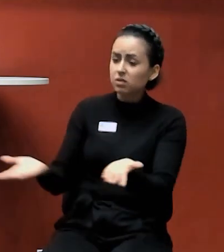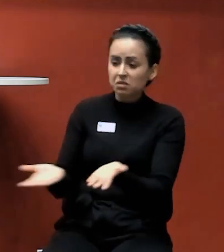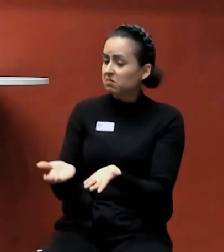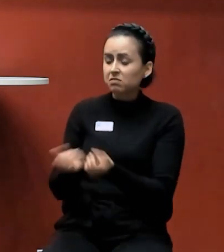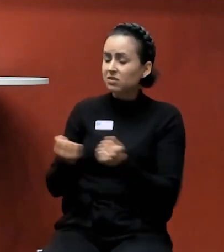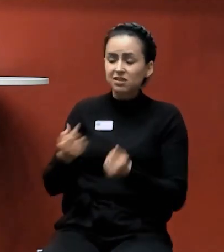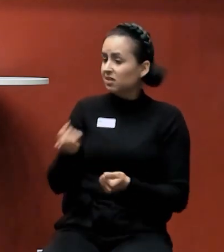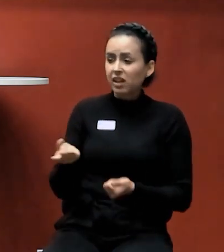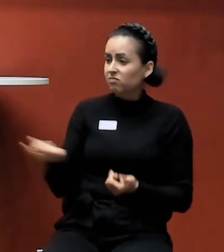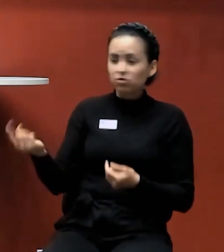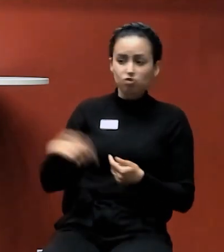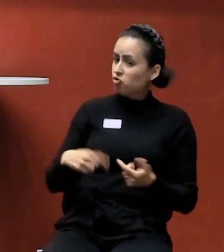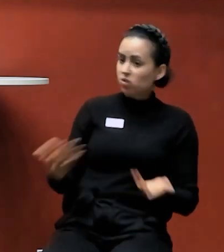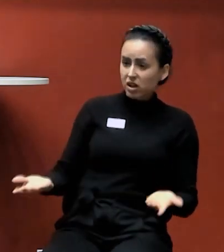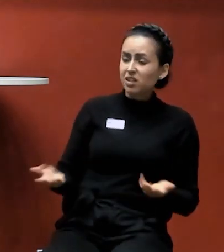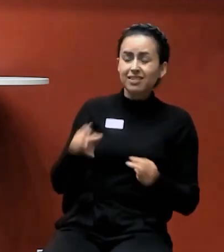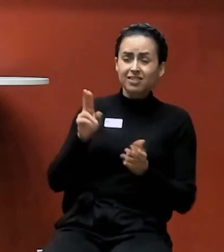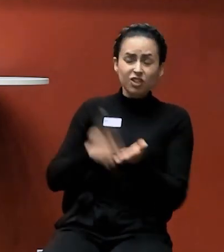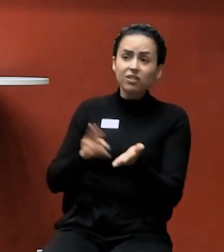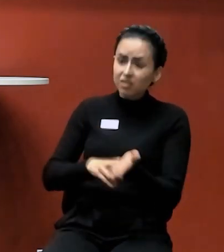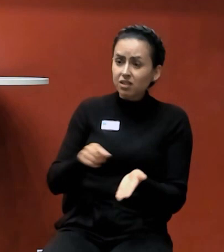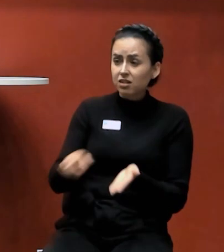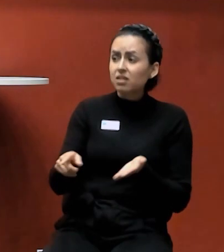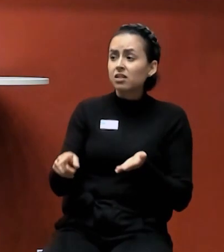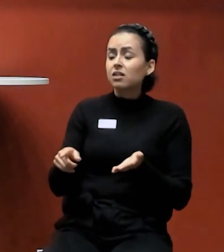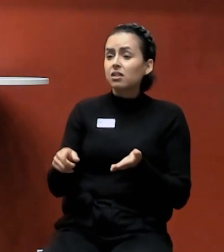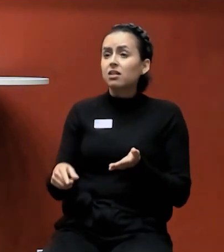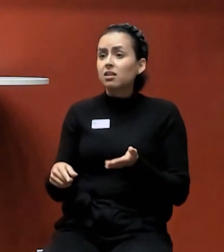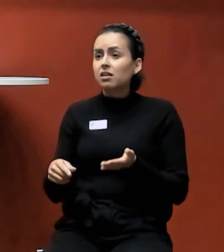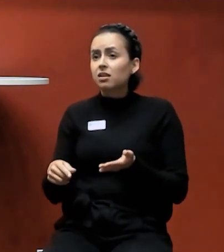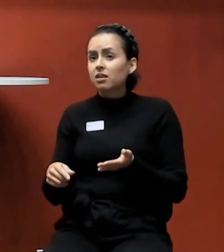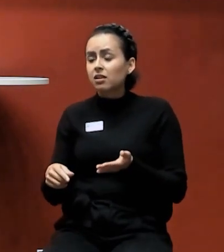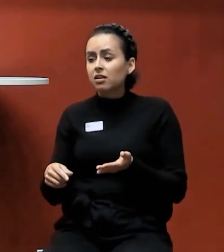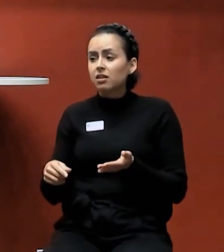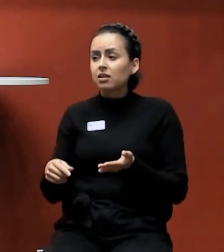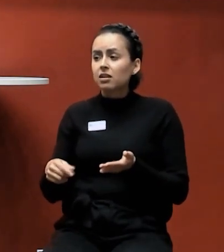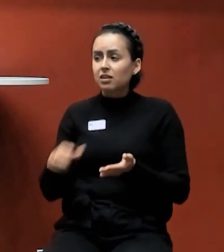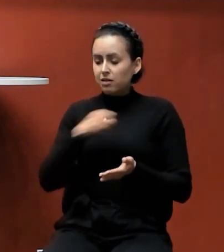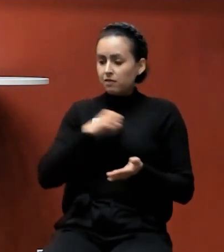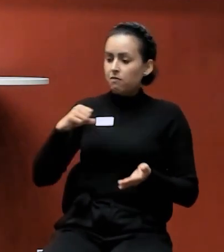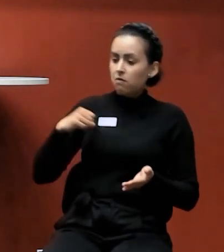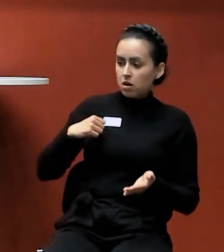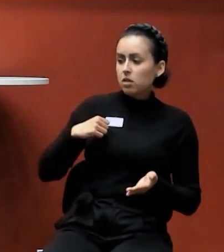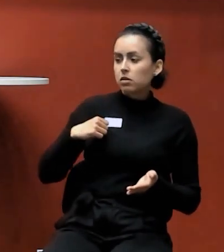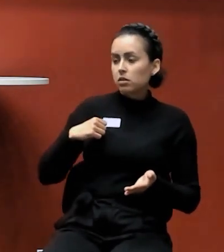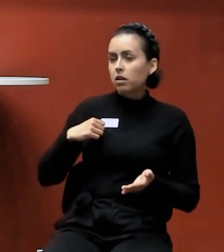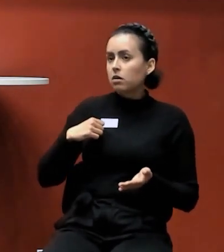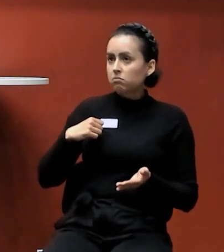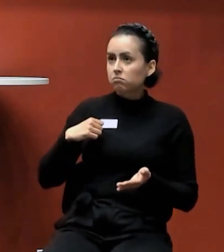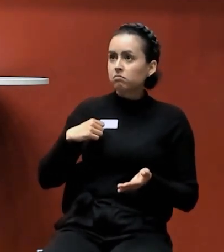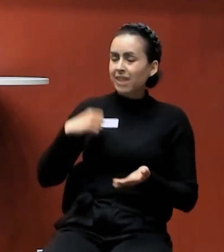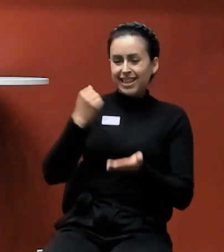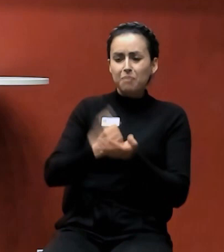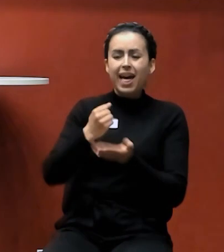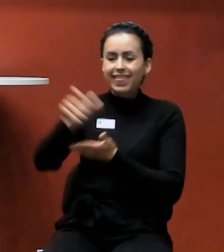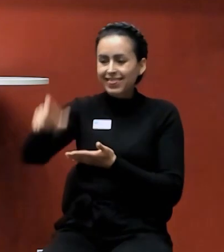It's a real thing. Like, people in power, people will give you grants, financial help, residencies. They